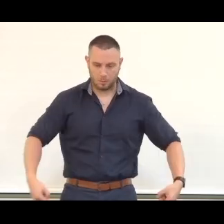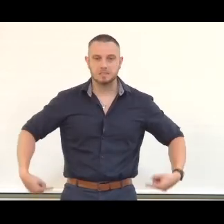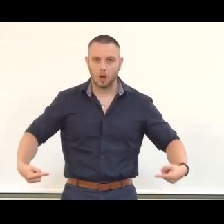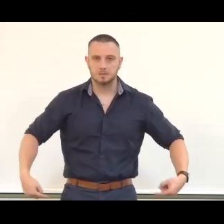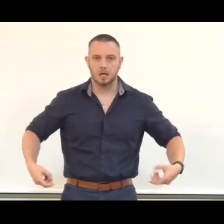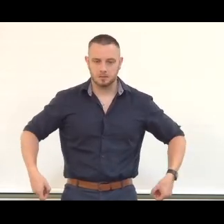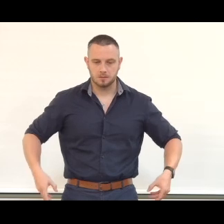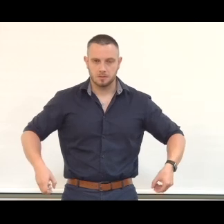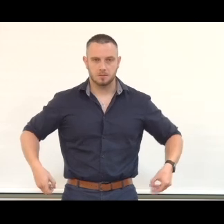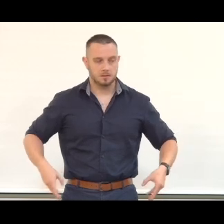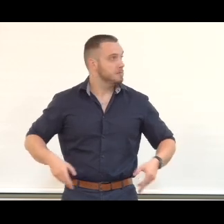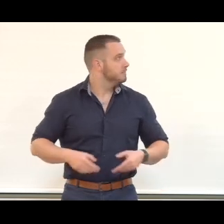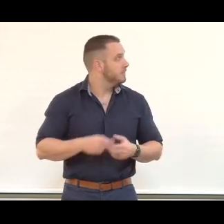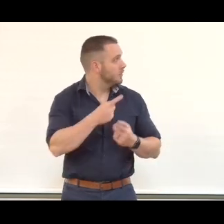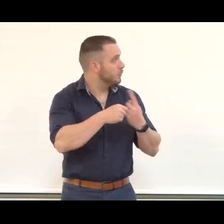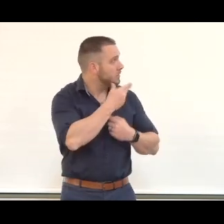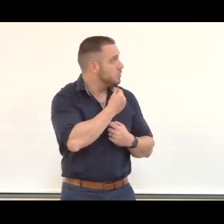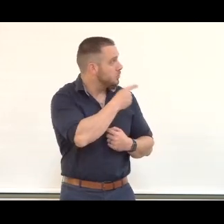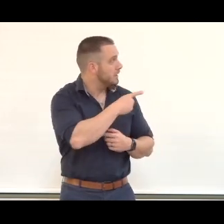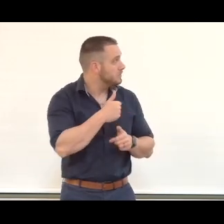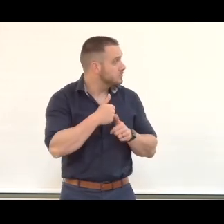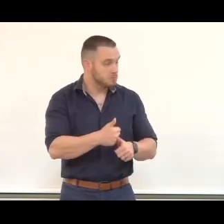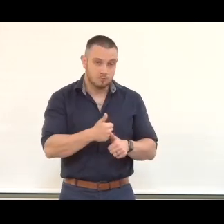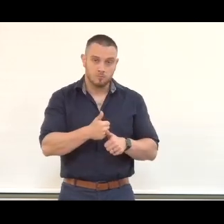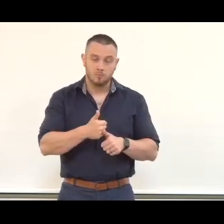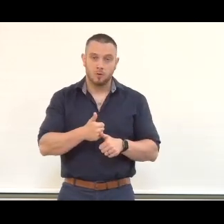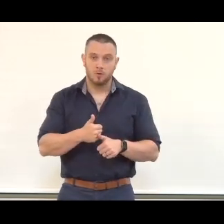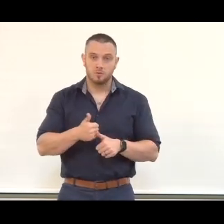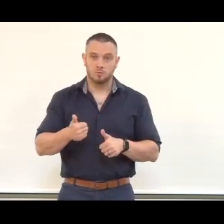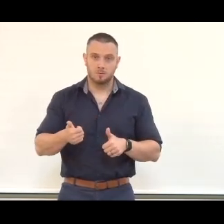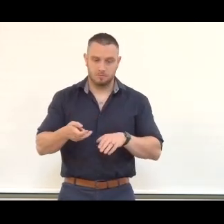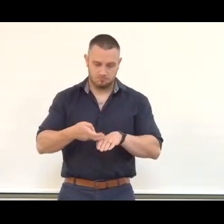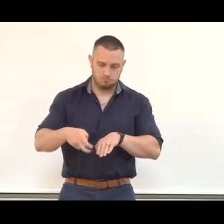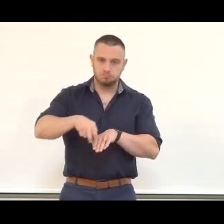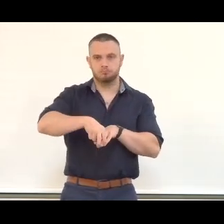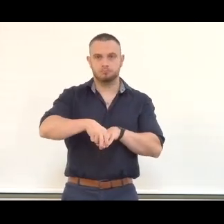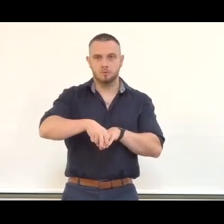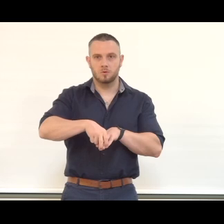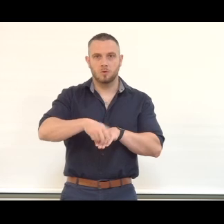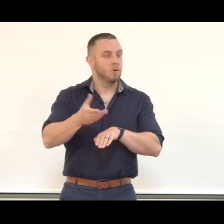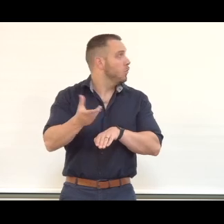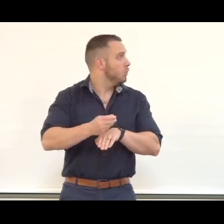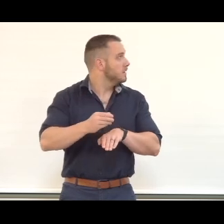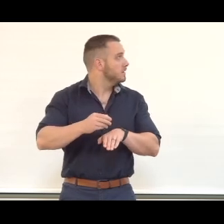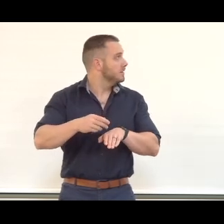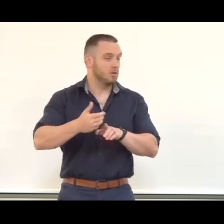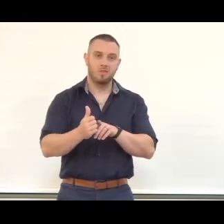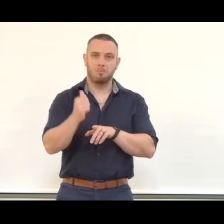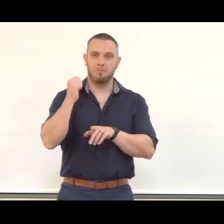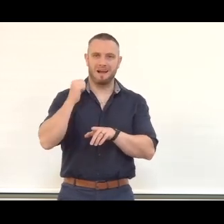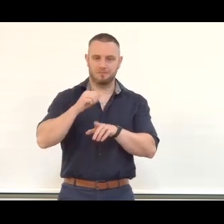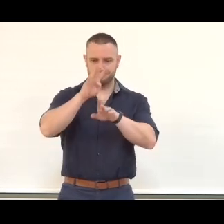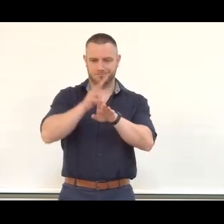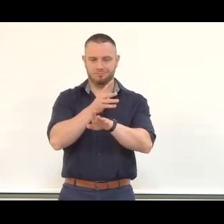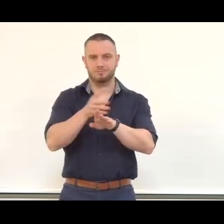had used them in that mission as a support vehicle. We kind of retrofitted them with these kind of cages in the back.